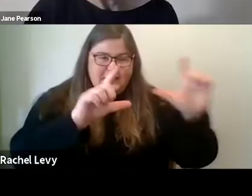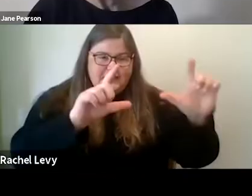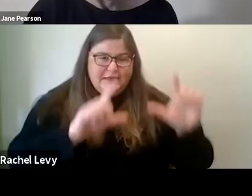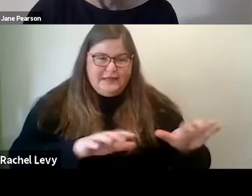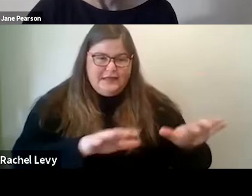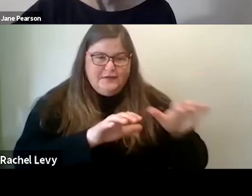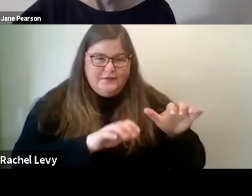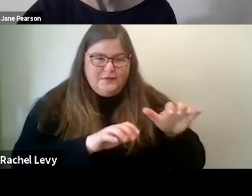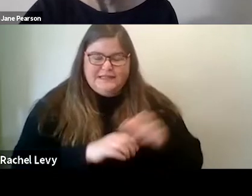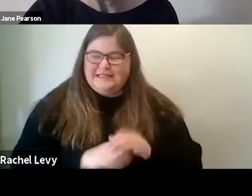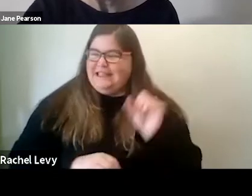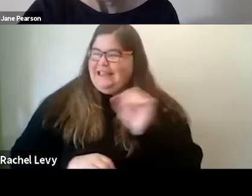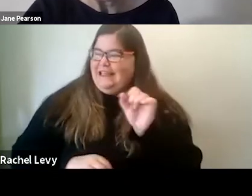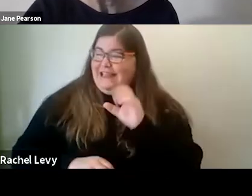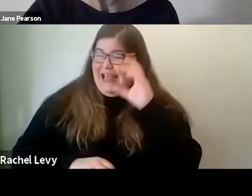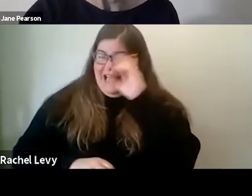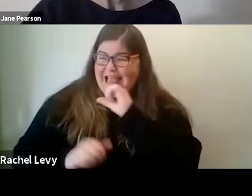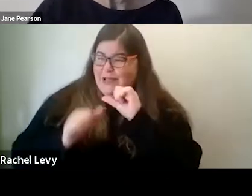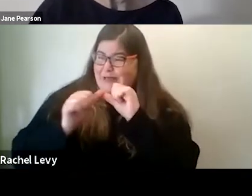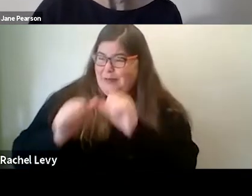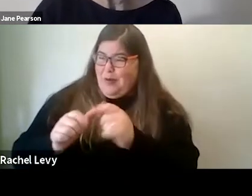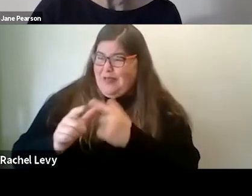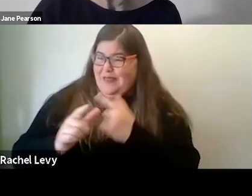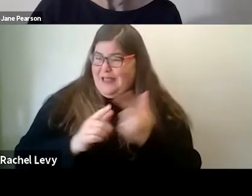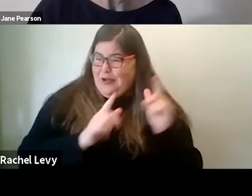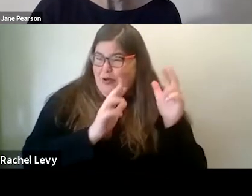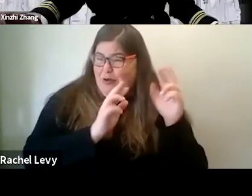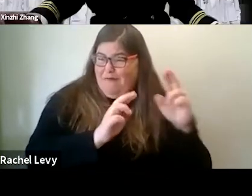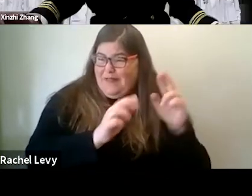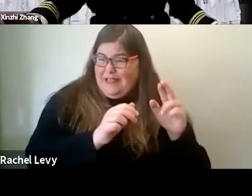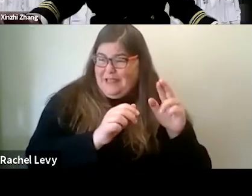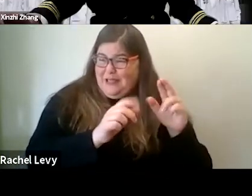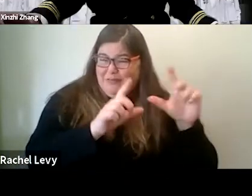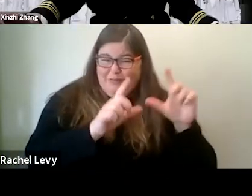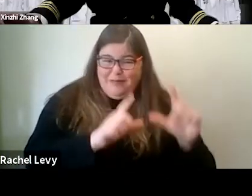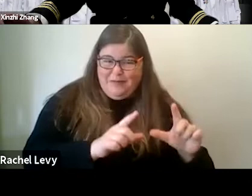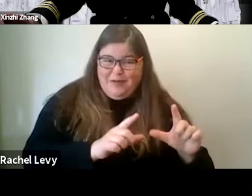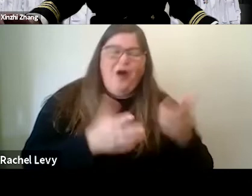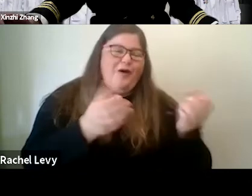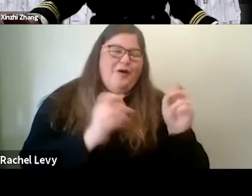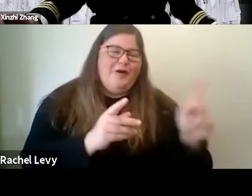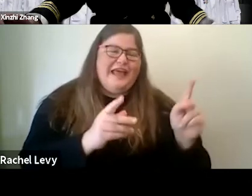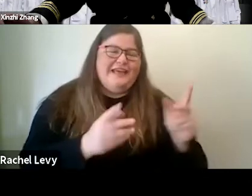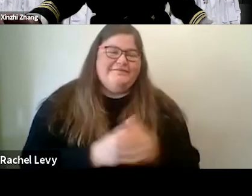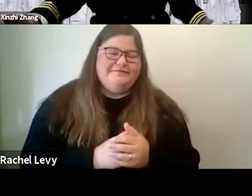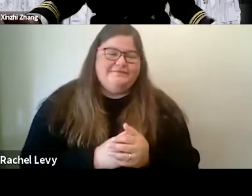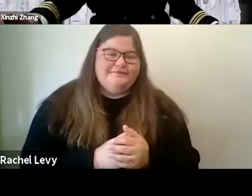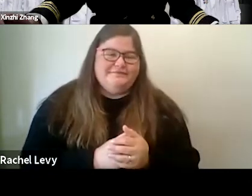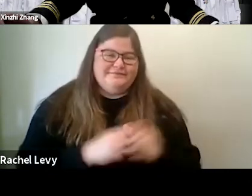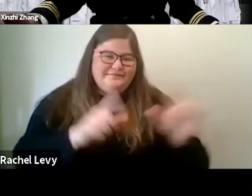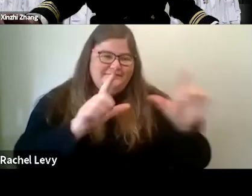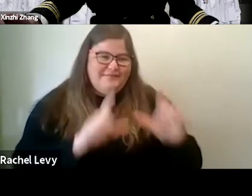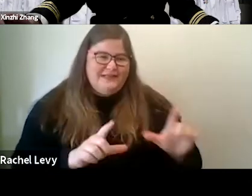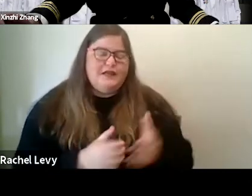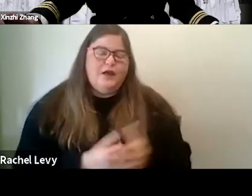Yeah, I guess keep rolling and maybe we'll catch up, I hope. Thank you. Okay, thank you very much. So